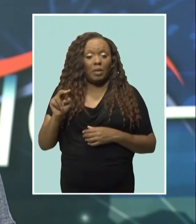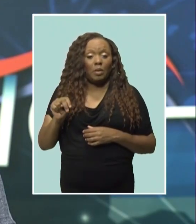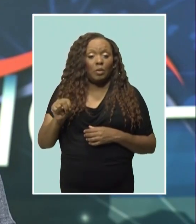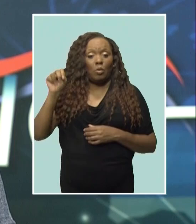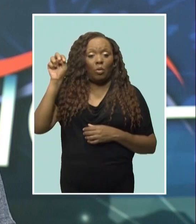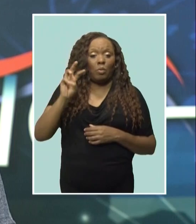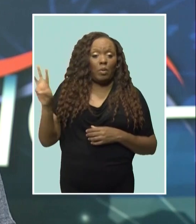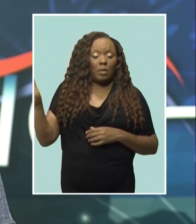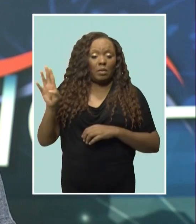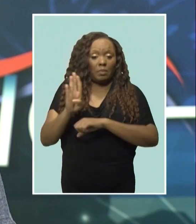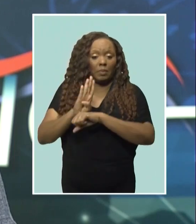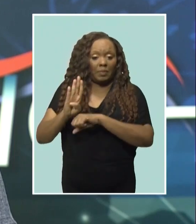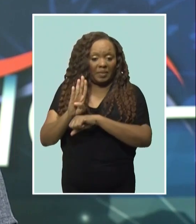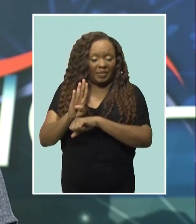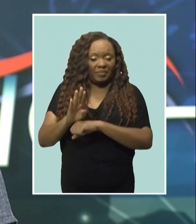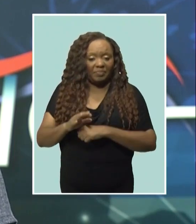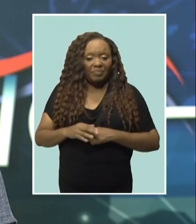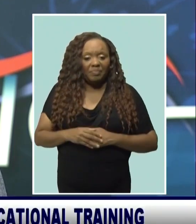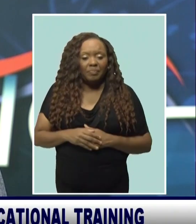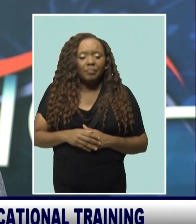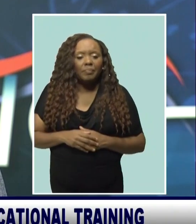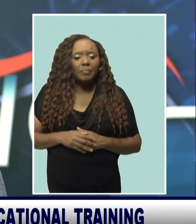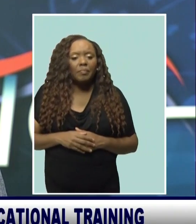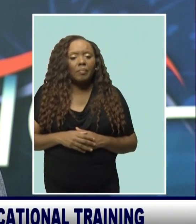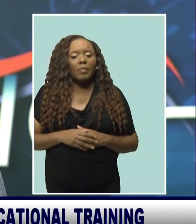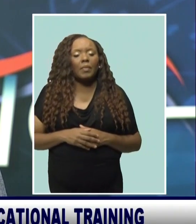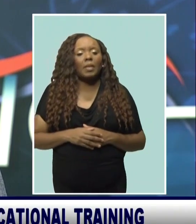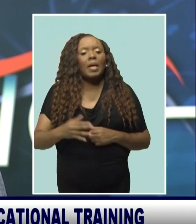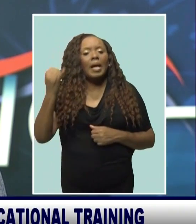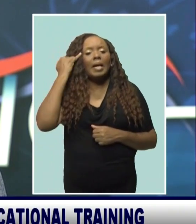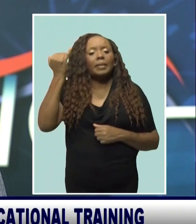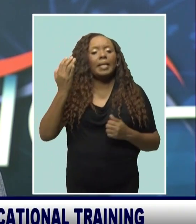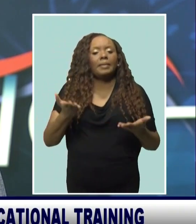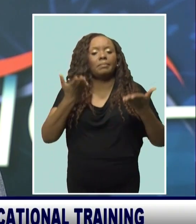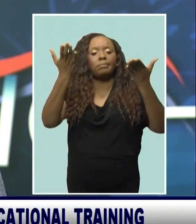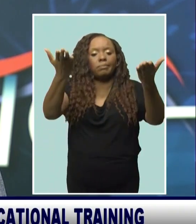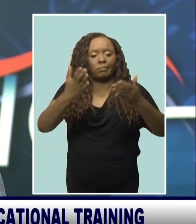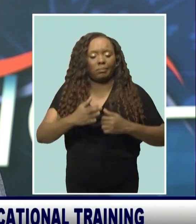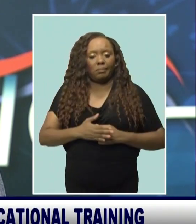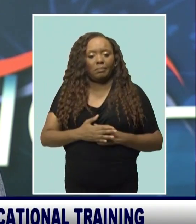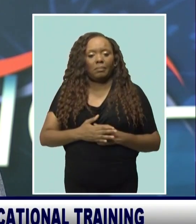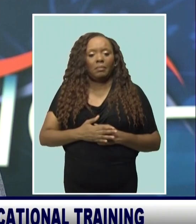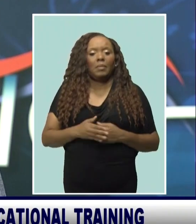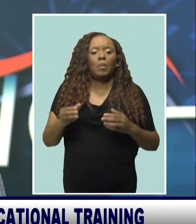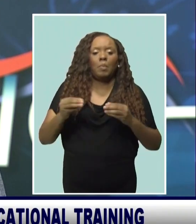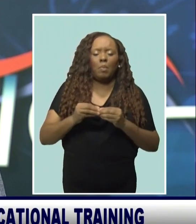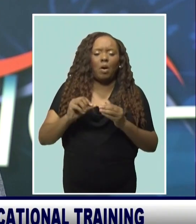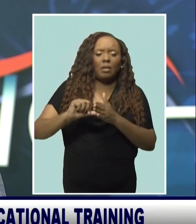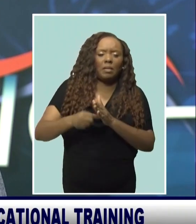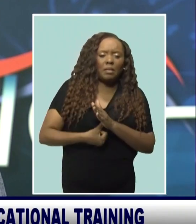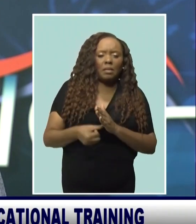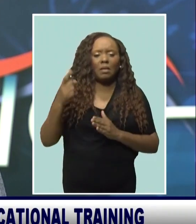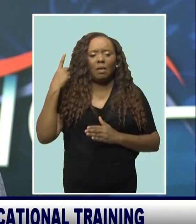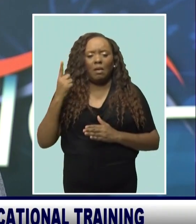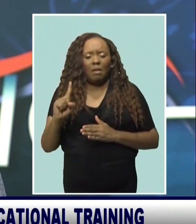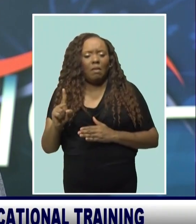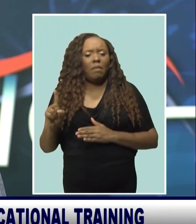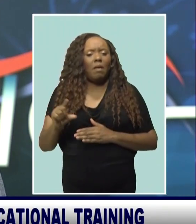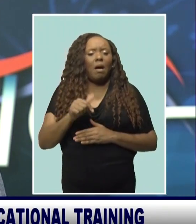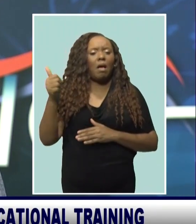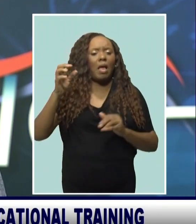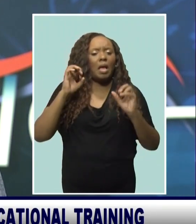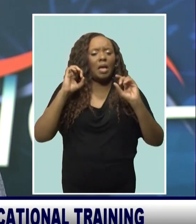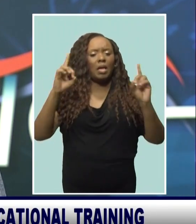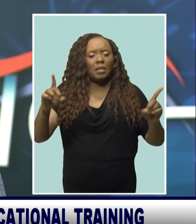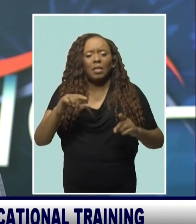of Barbados. There's a suggestion greater emphasis needs to be placed on vocational education as more people move